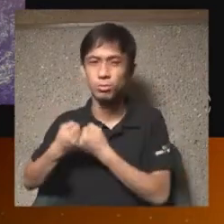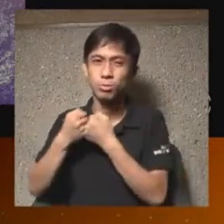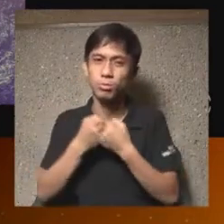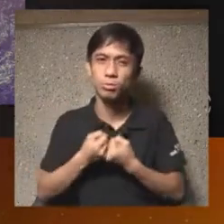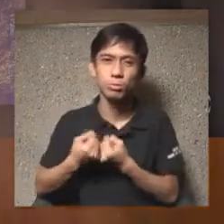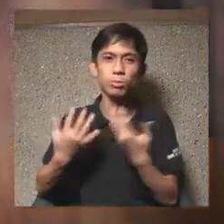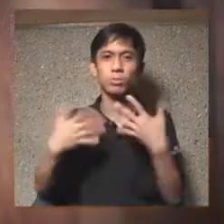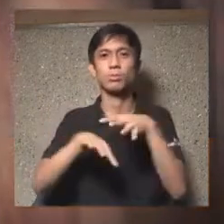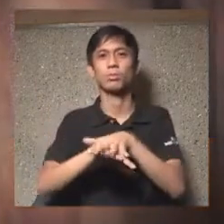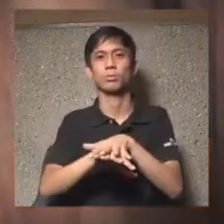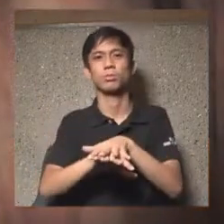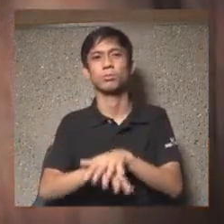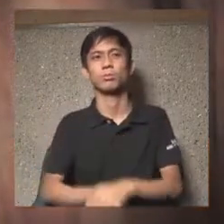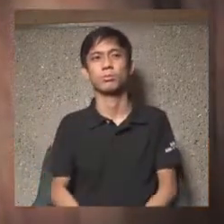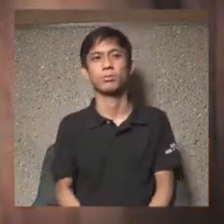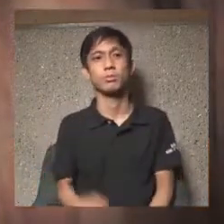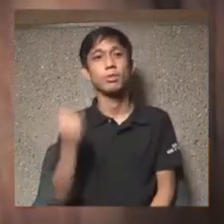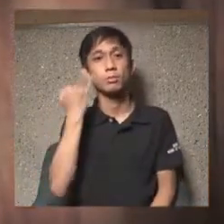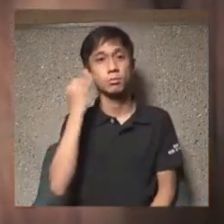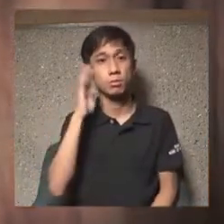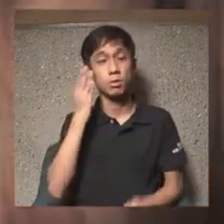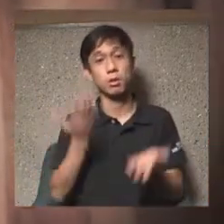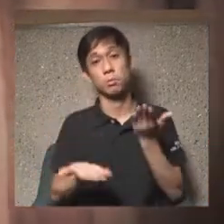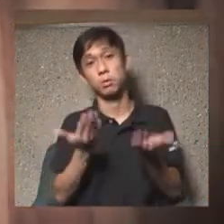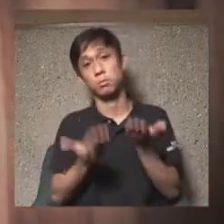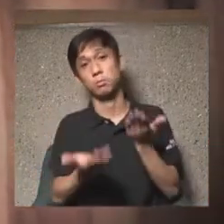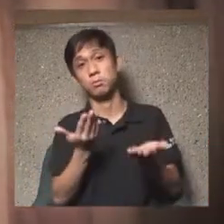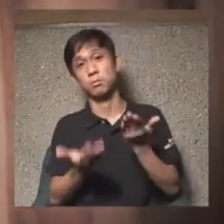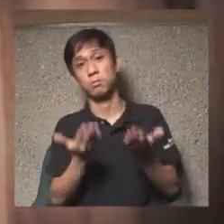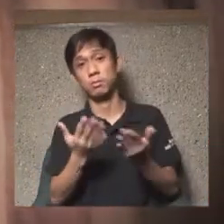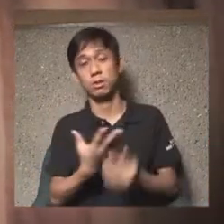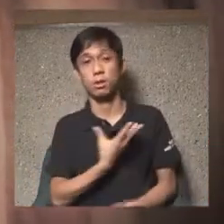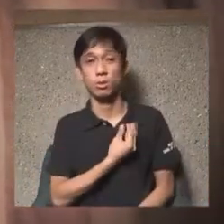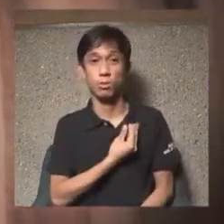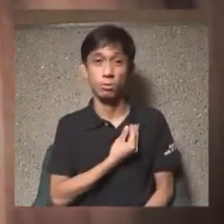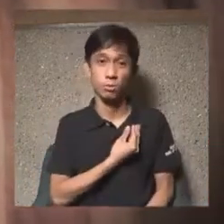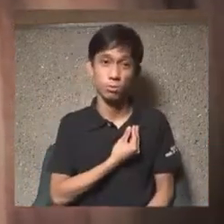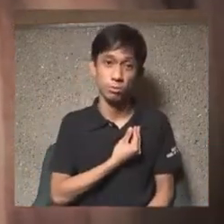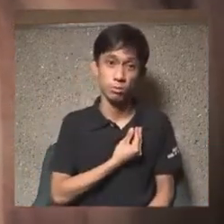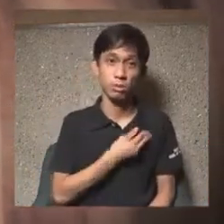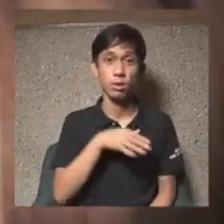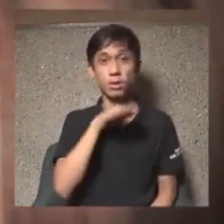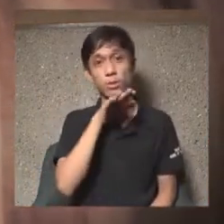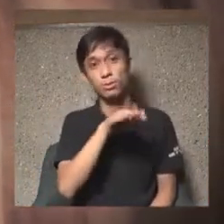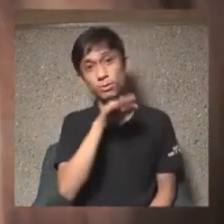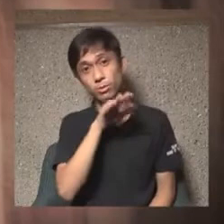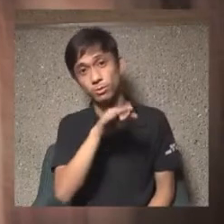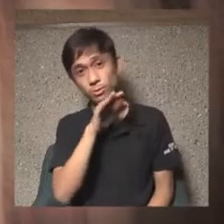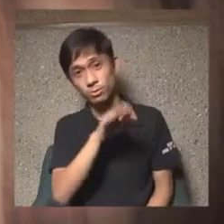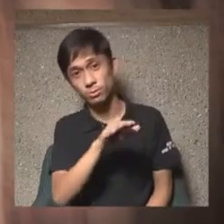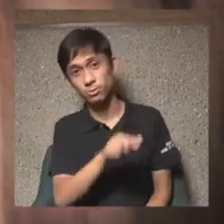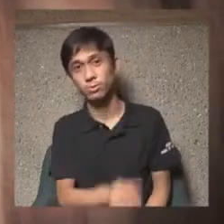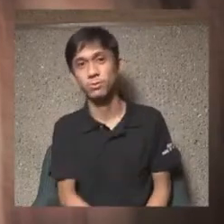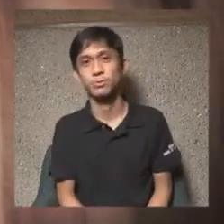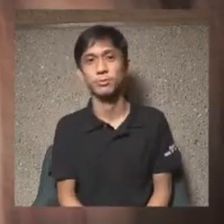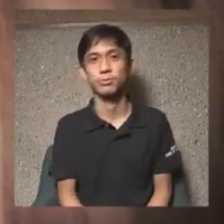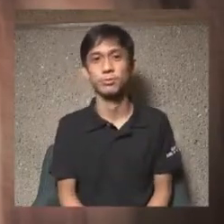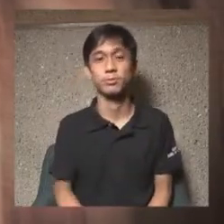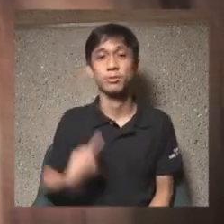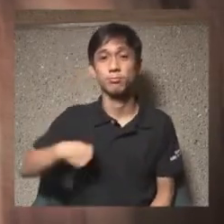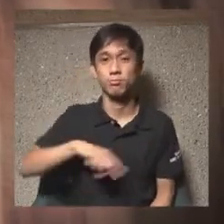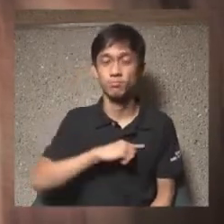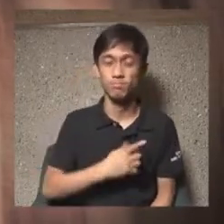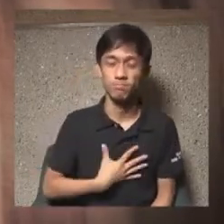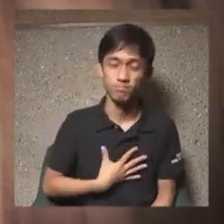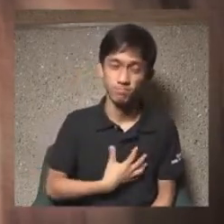must be so weary after all the wrestling matches. So many heartaches. If you really go through the